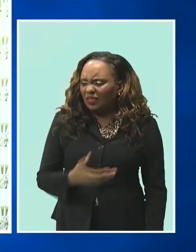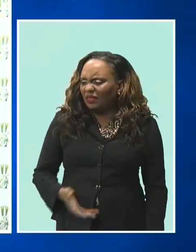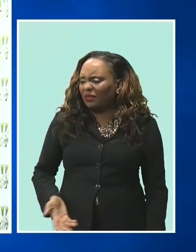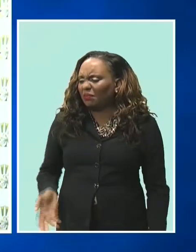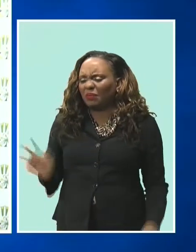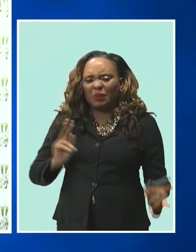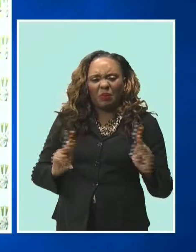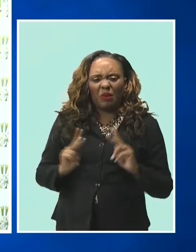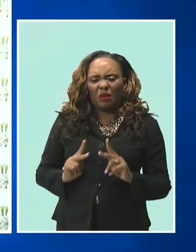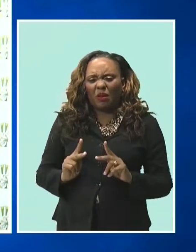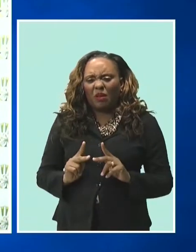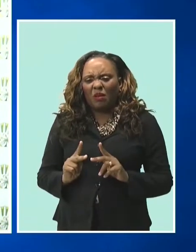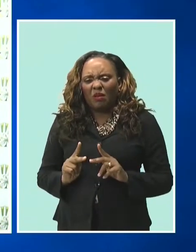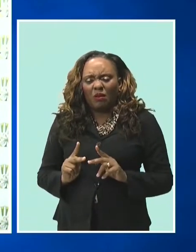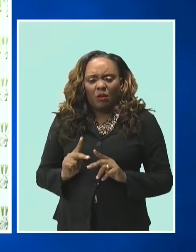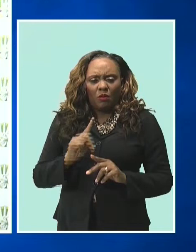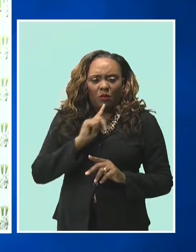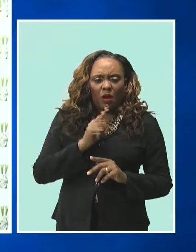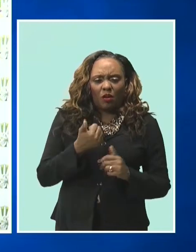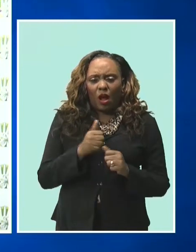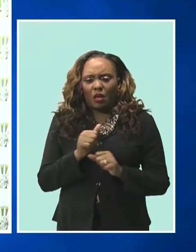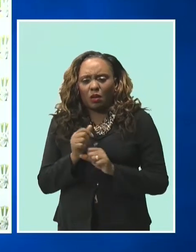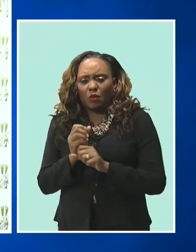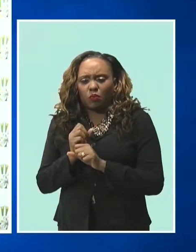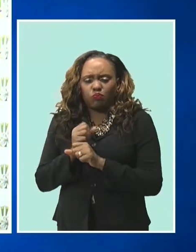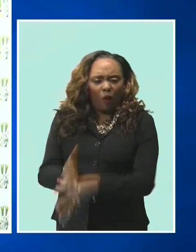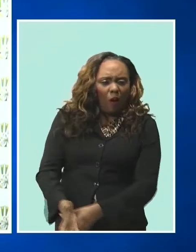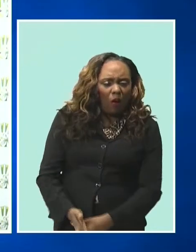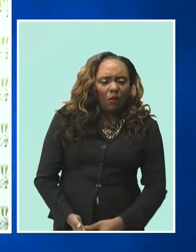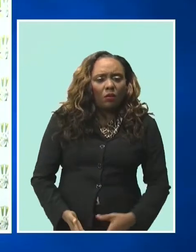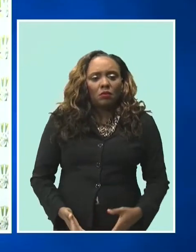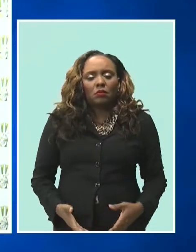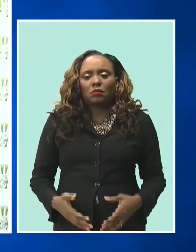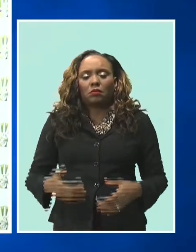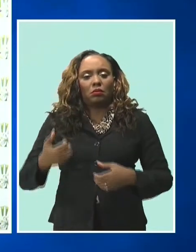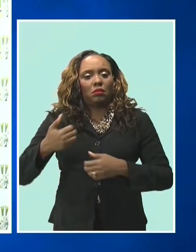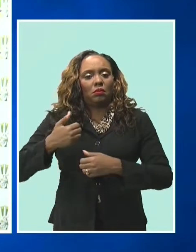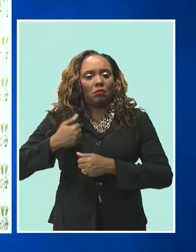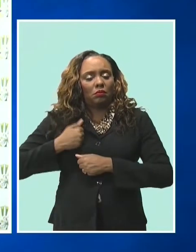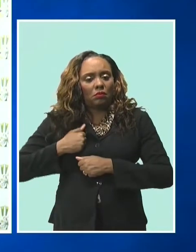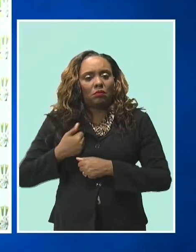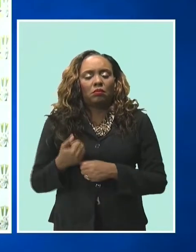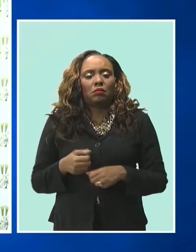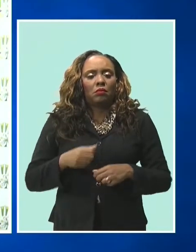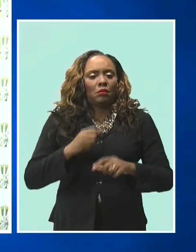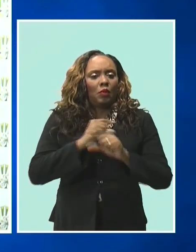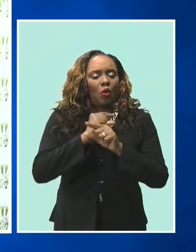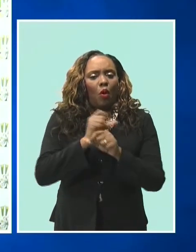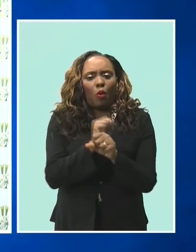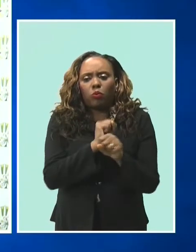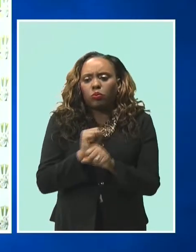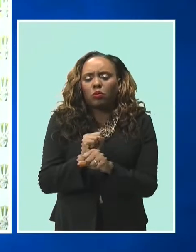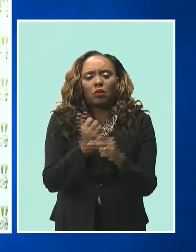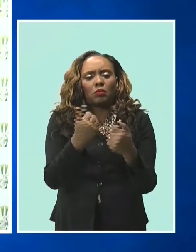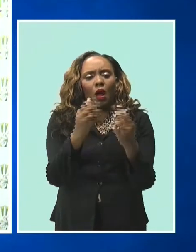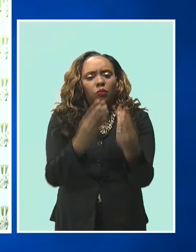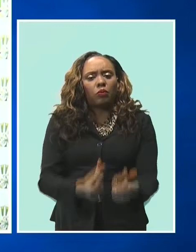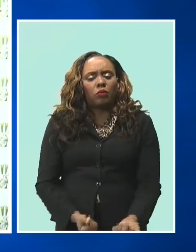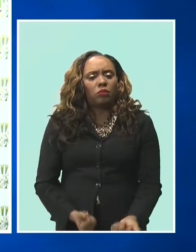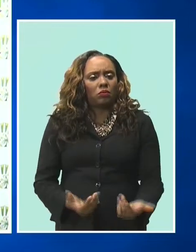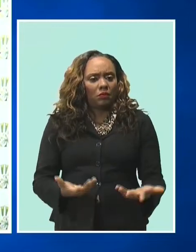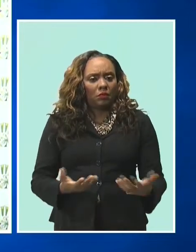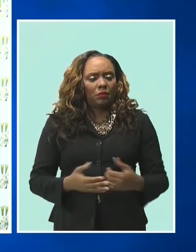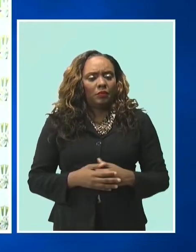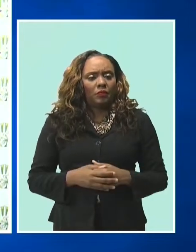several districts of our country. Our security forces have been working to quell disorder and to bring the perpetrators to